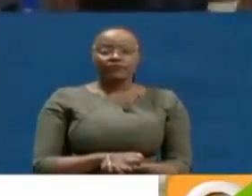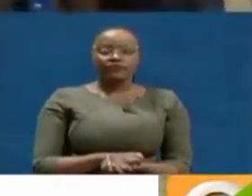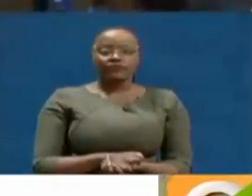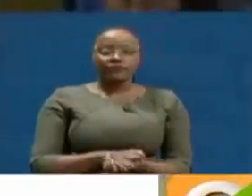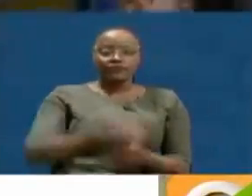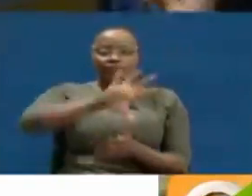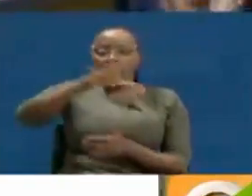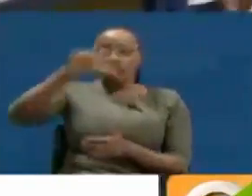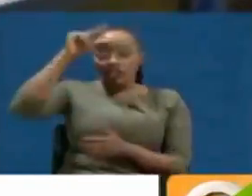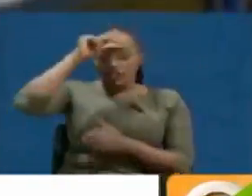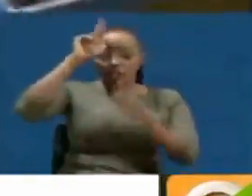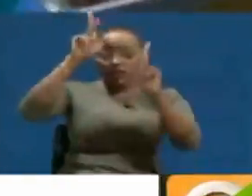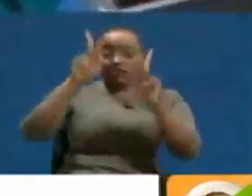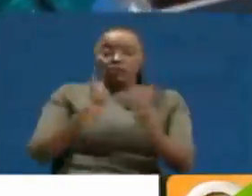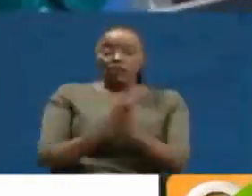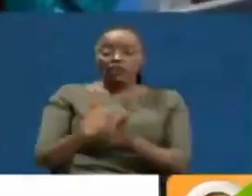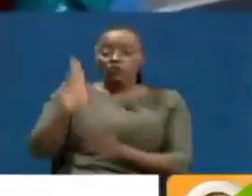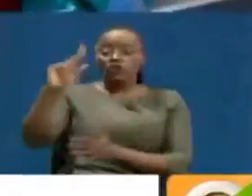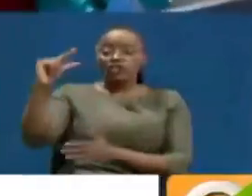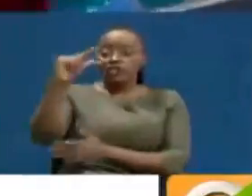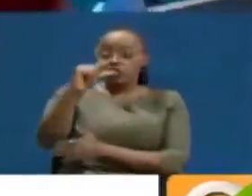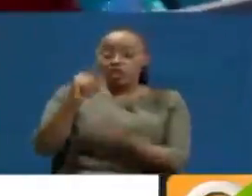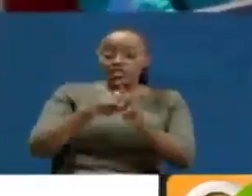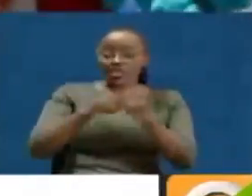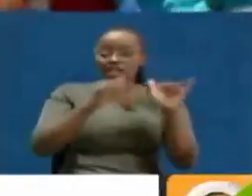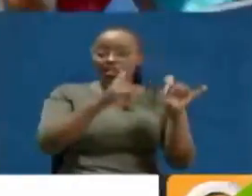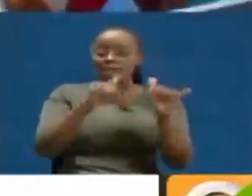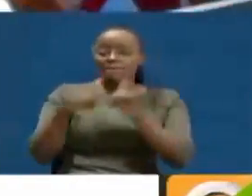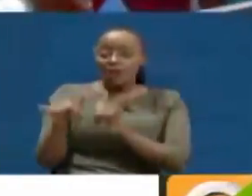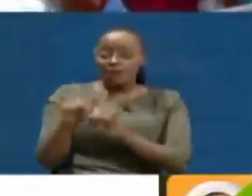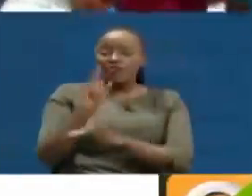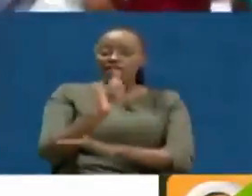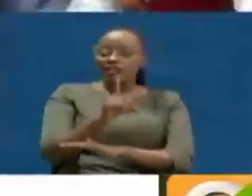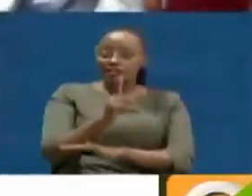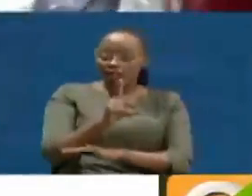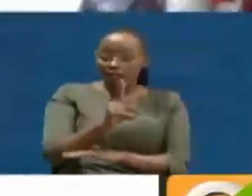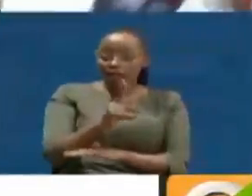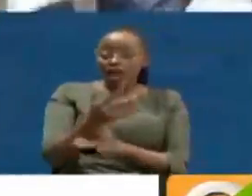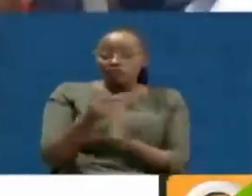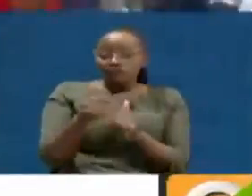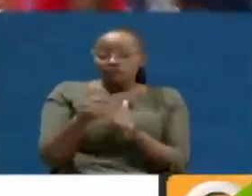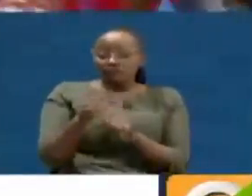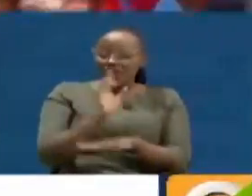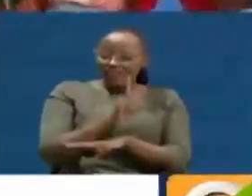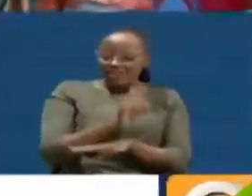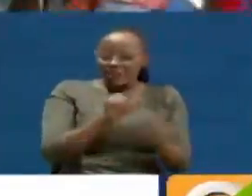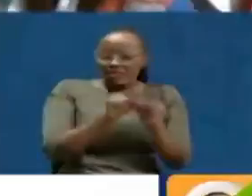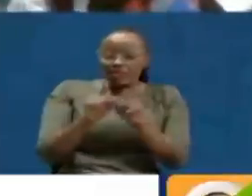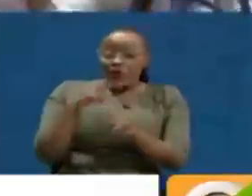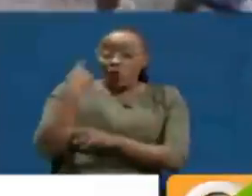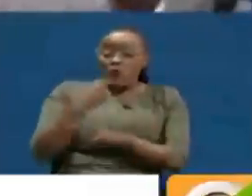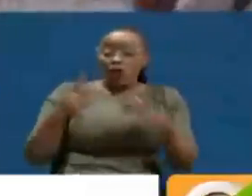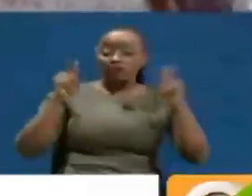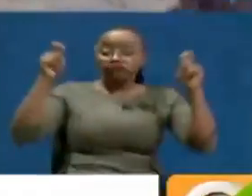The county governments of Kisumu and Uasin Gishu have started implementing disciplinary measures against the healthcare workers who are on